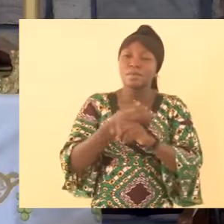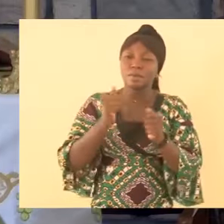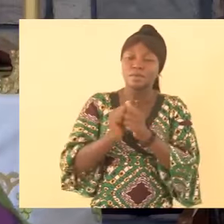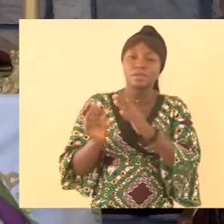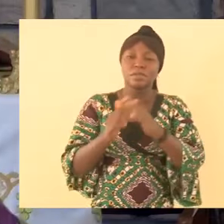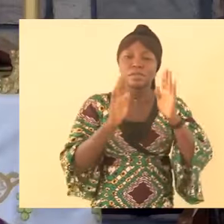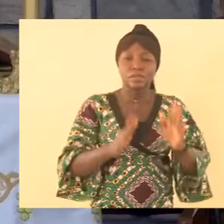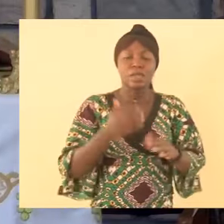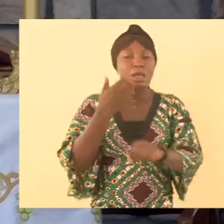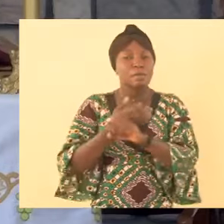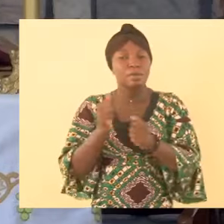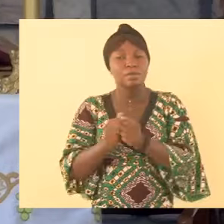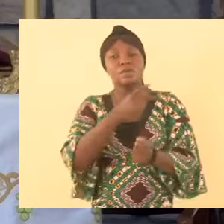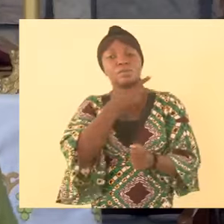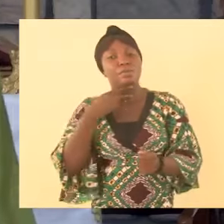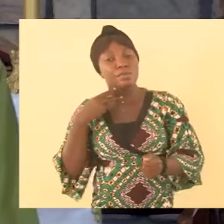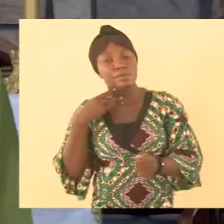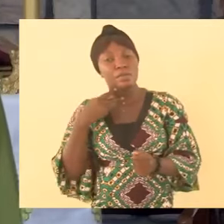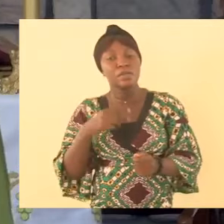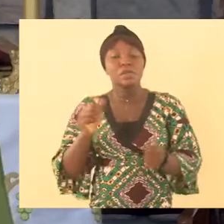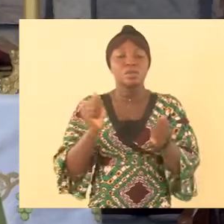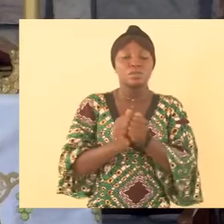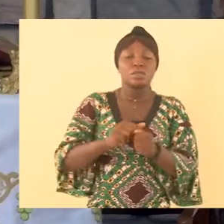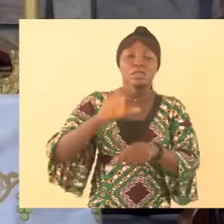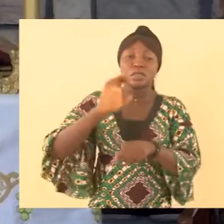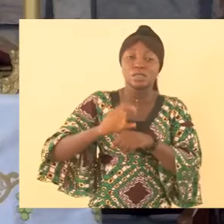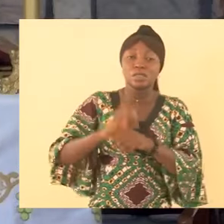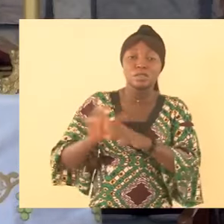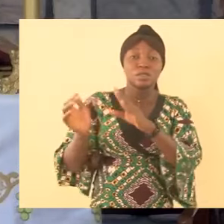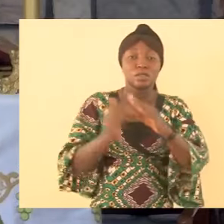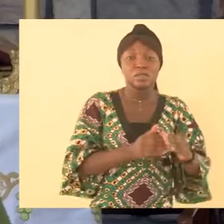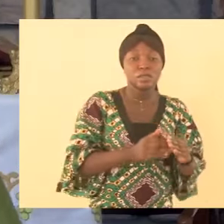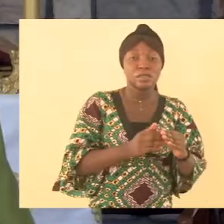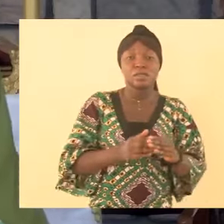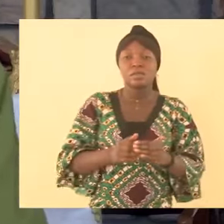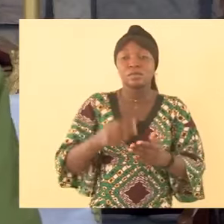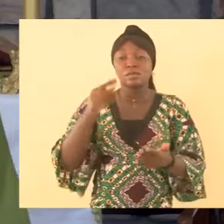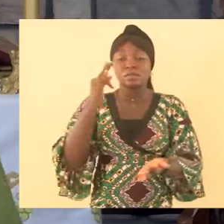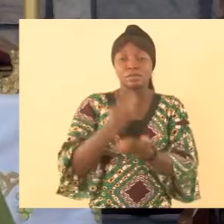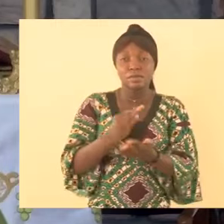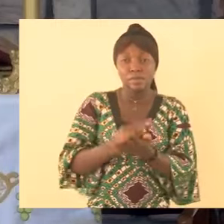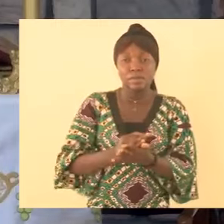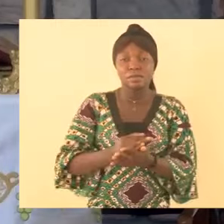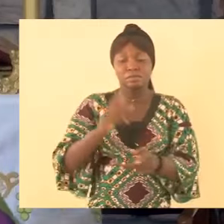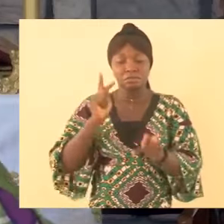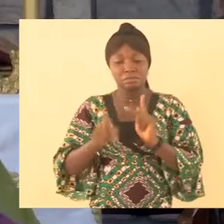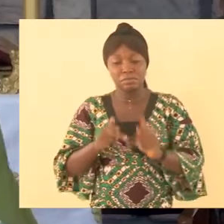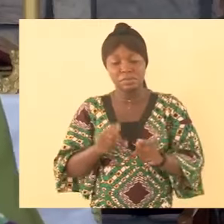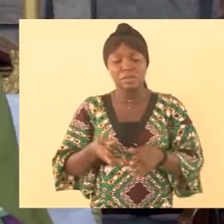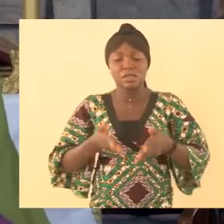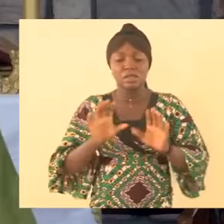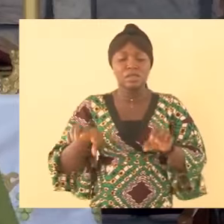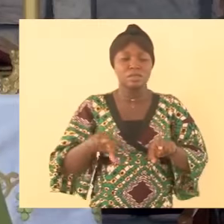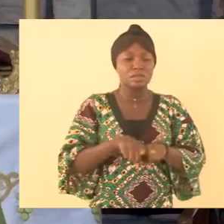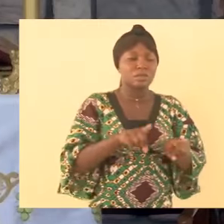leaders. I continue to plead with the priests and pastors. I continue to plead with the church leader, church council persons, finance council people. Let